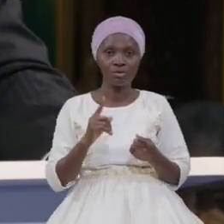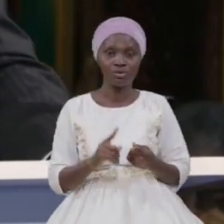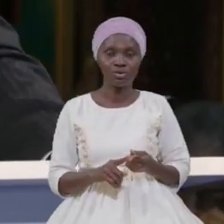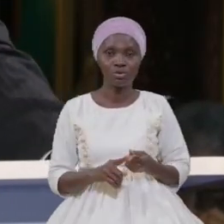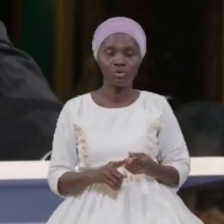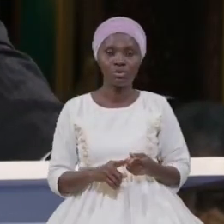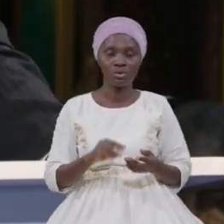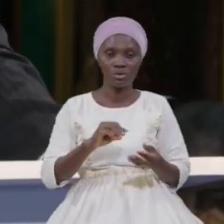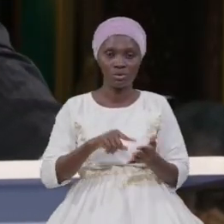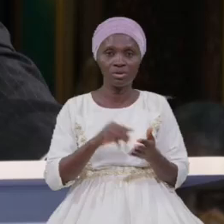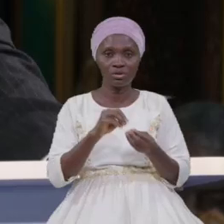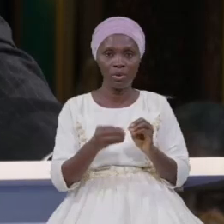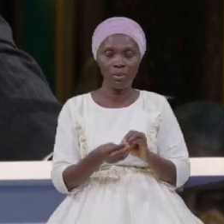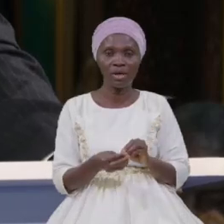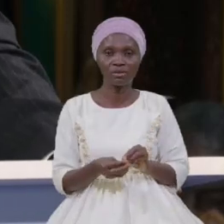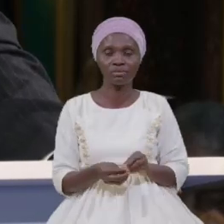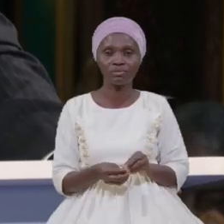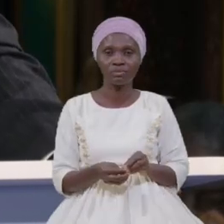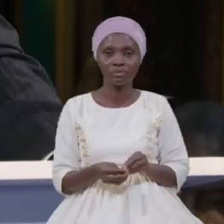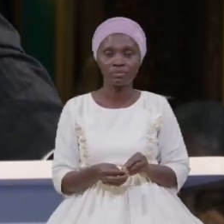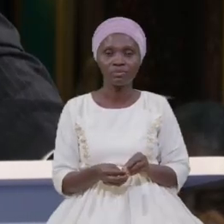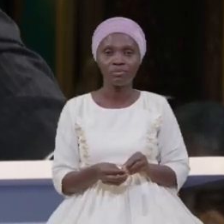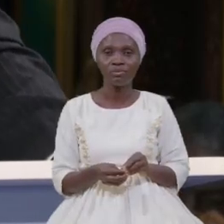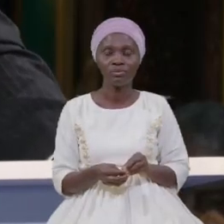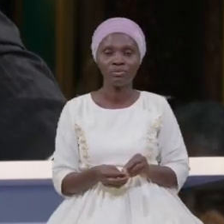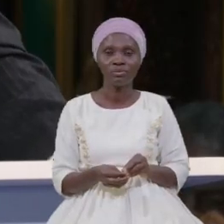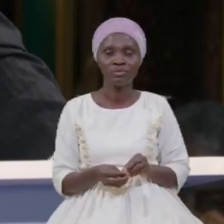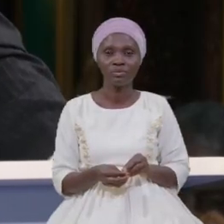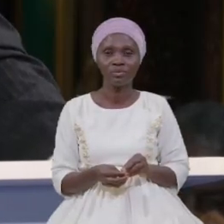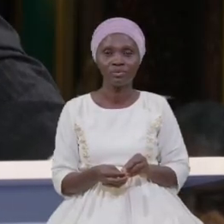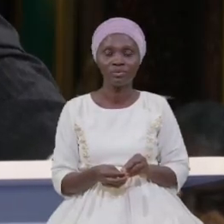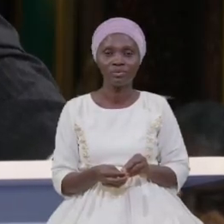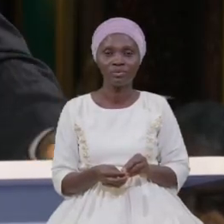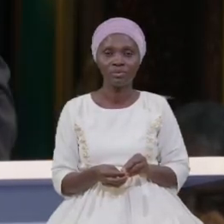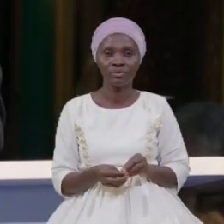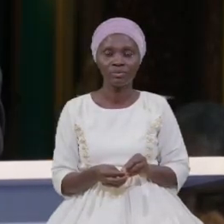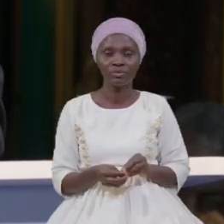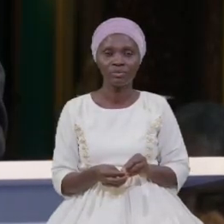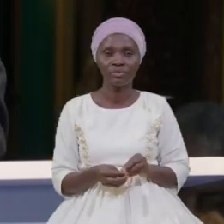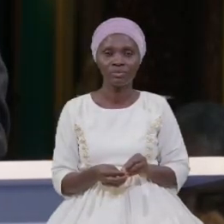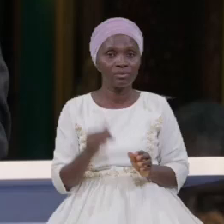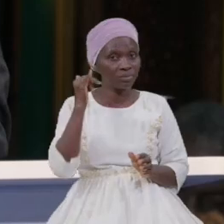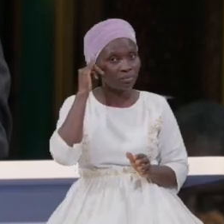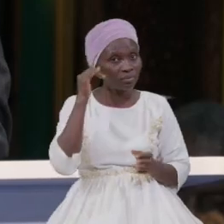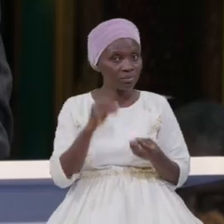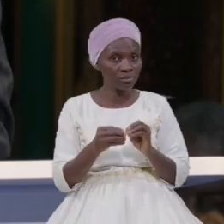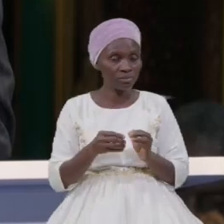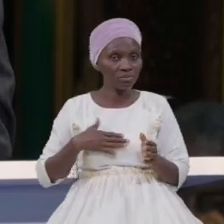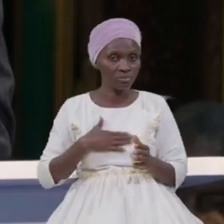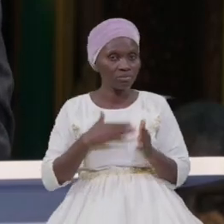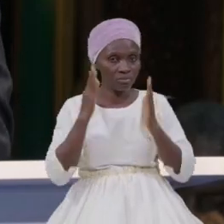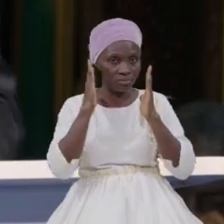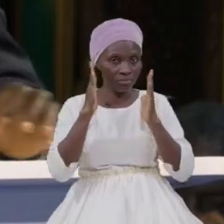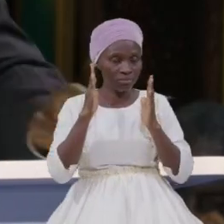SMS or WhatsApp to this telephone number. Please listen as I go over